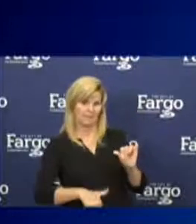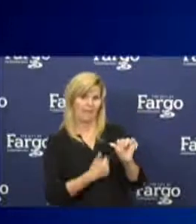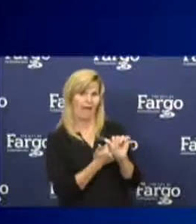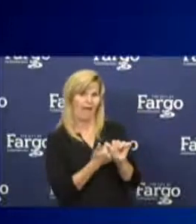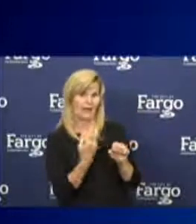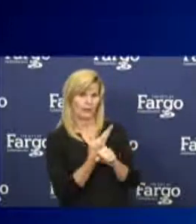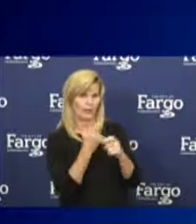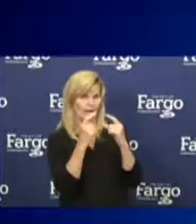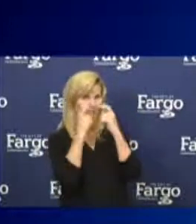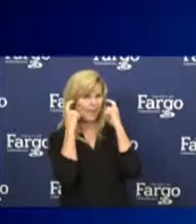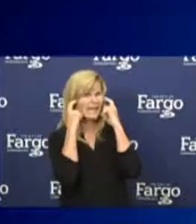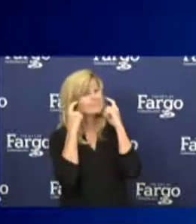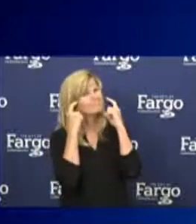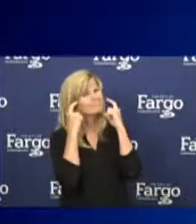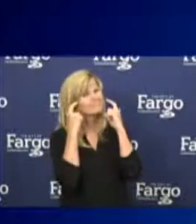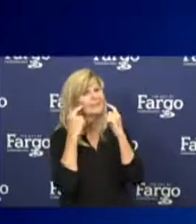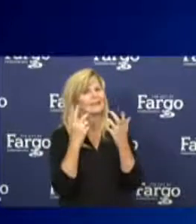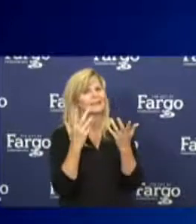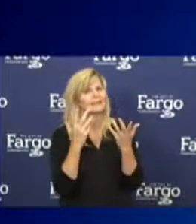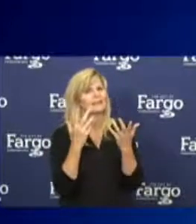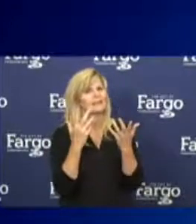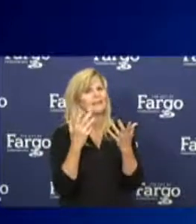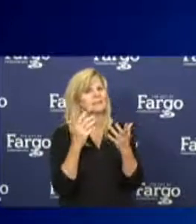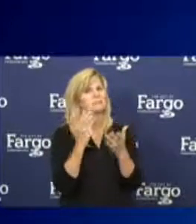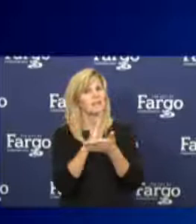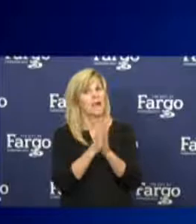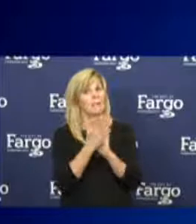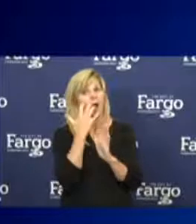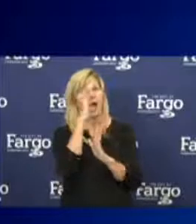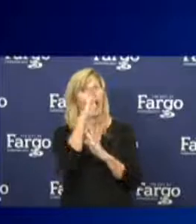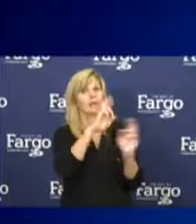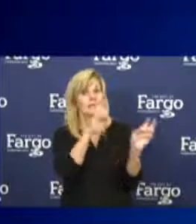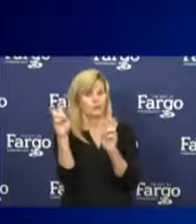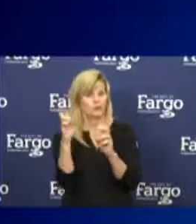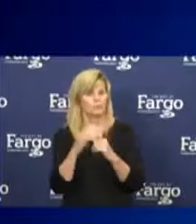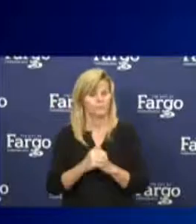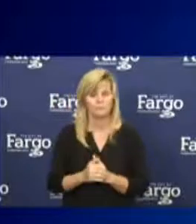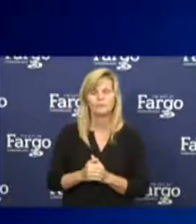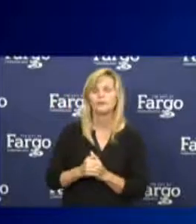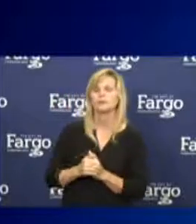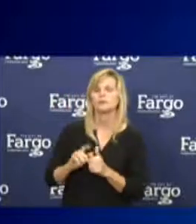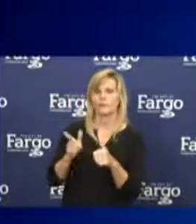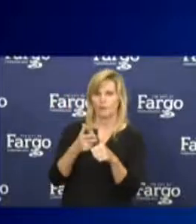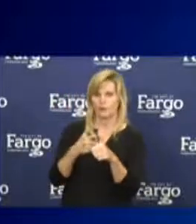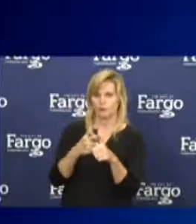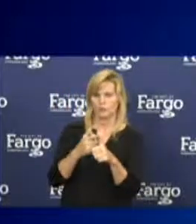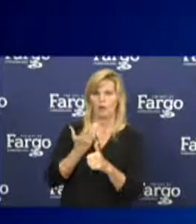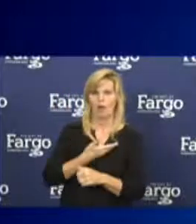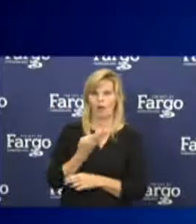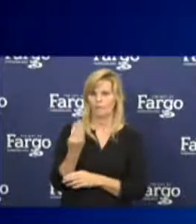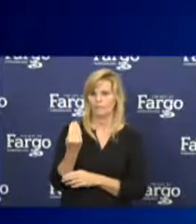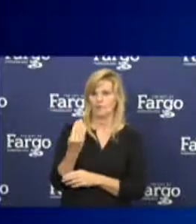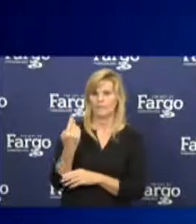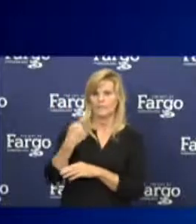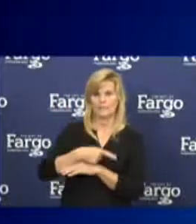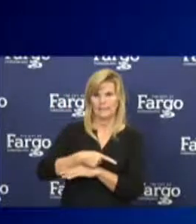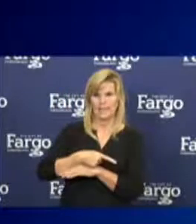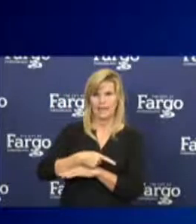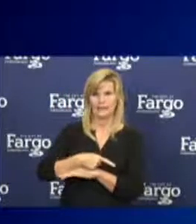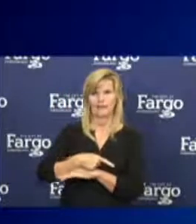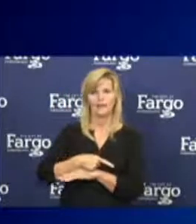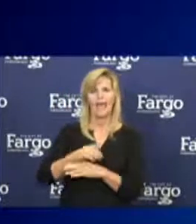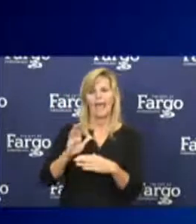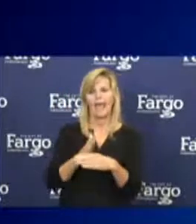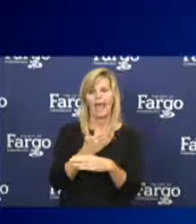masking, which has become such a hot button issue. So first off is just looking at our 14-day rolling average of